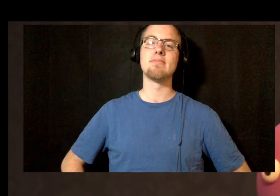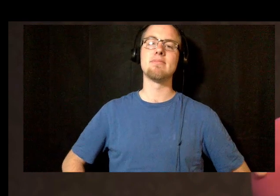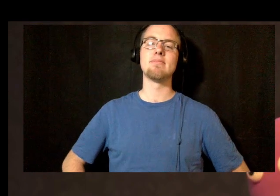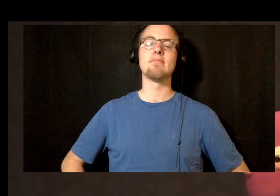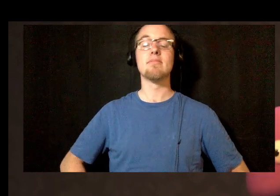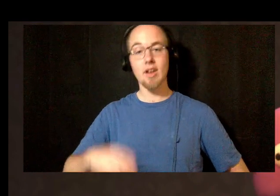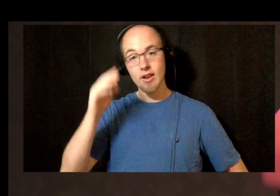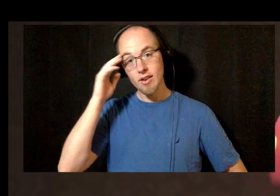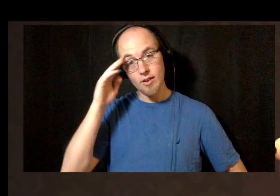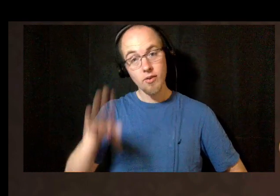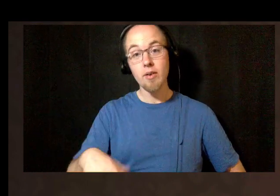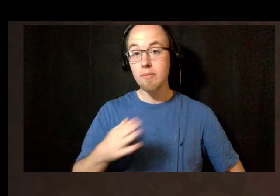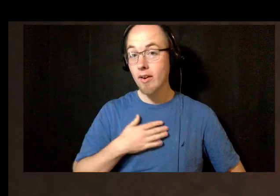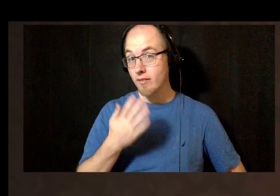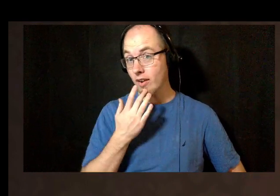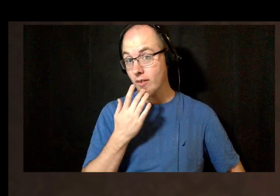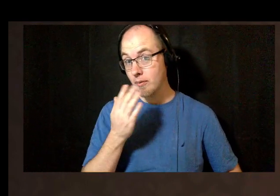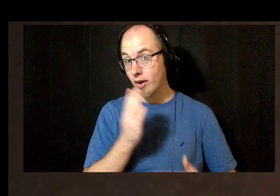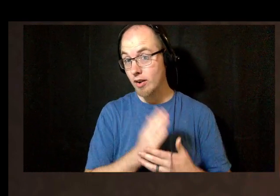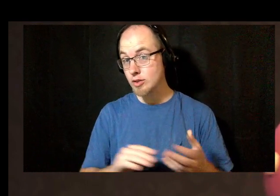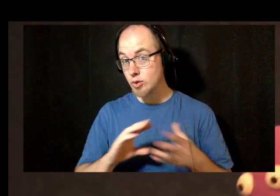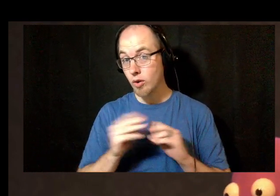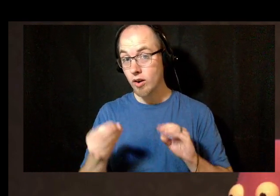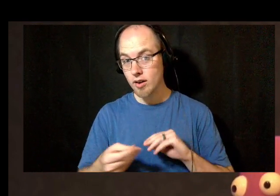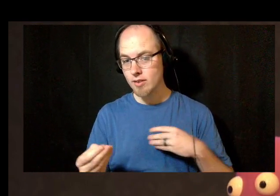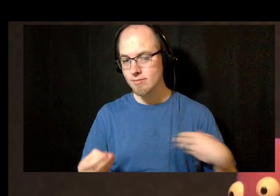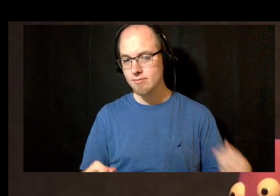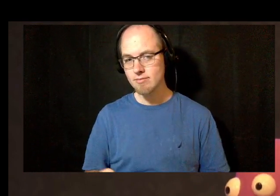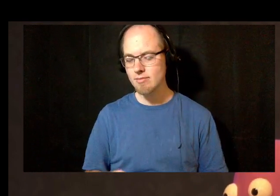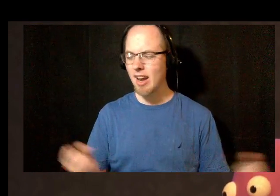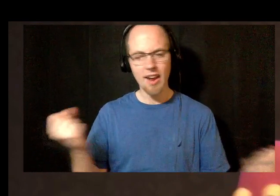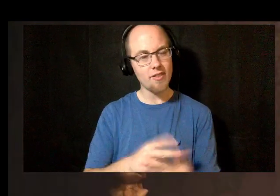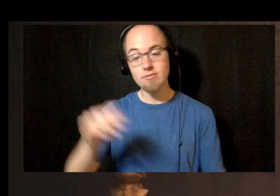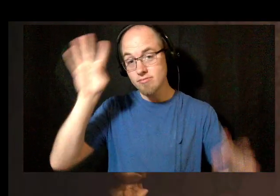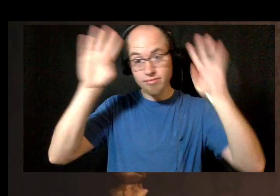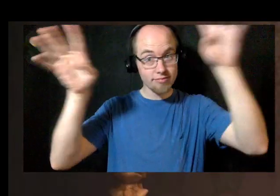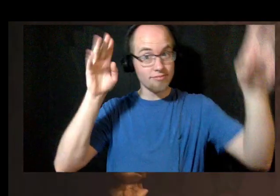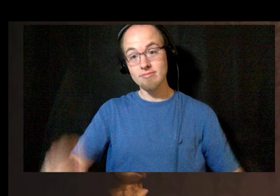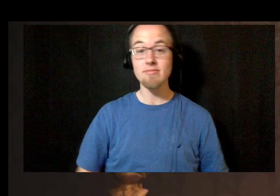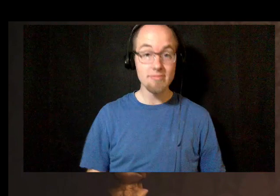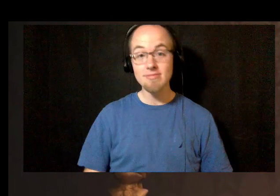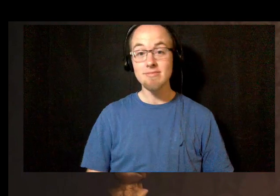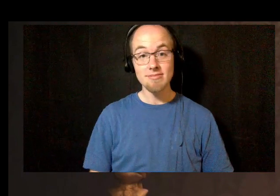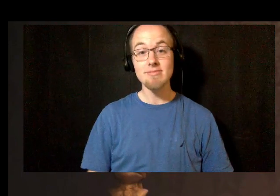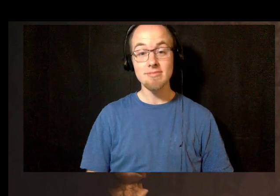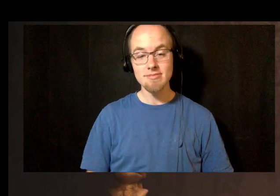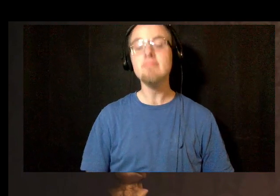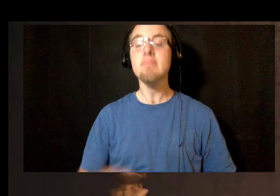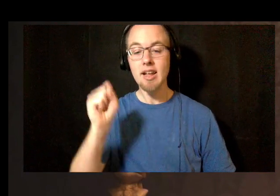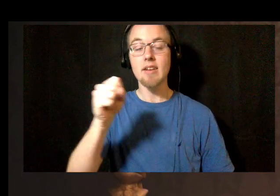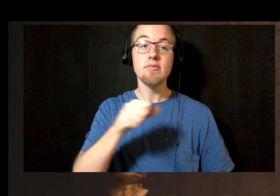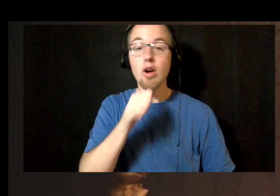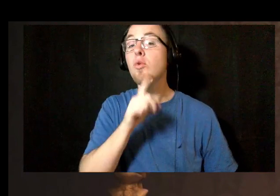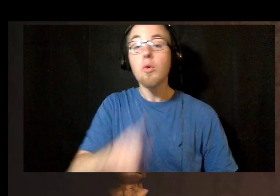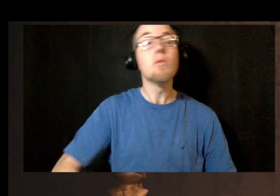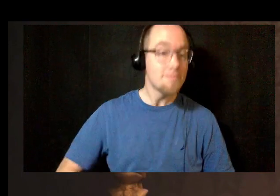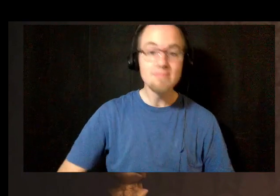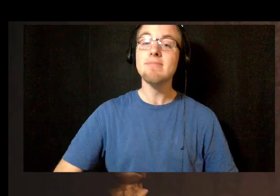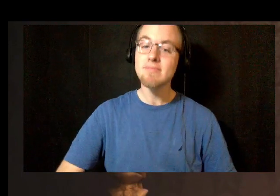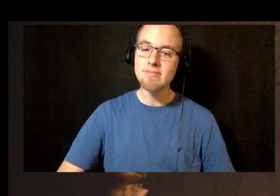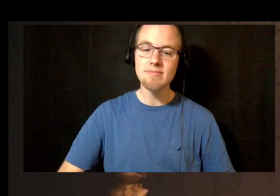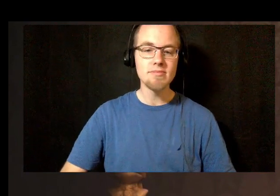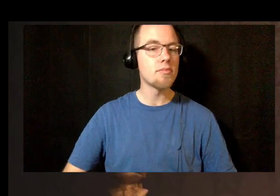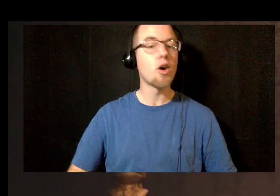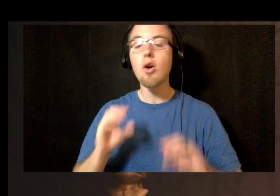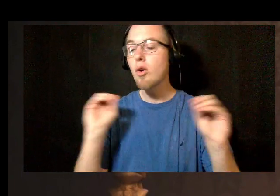You know my favourite bit of that story? I just made it up. Yeah, it's not true. There